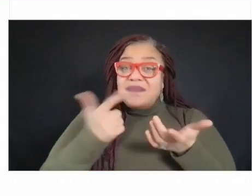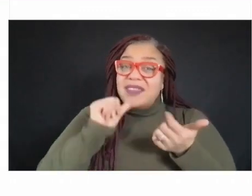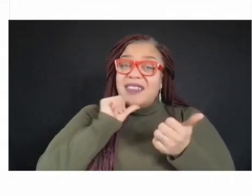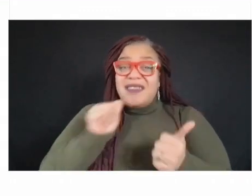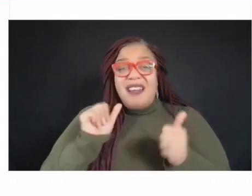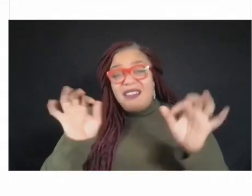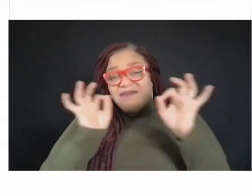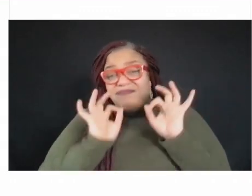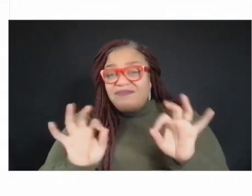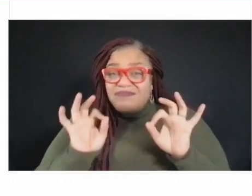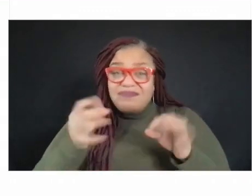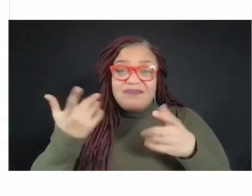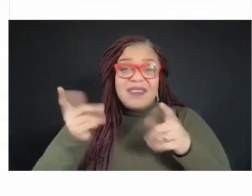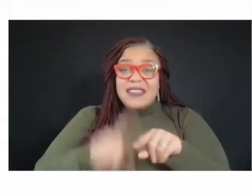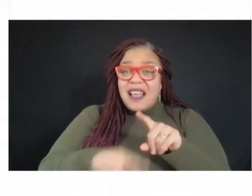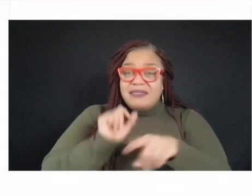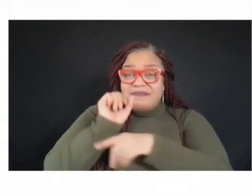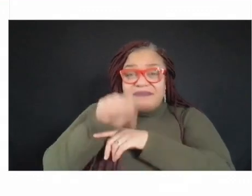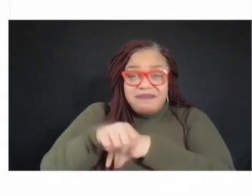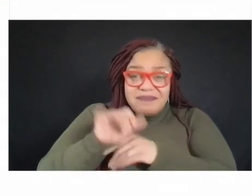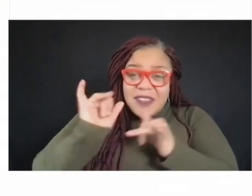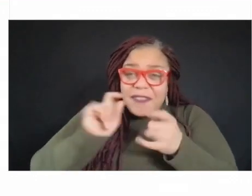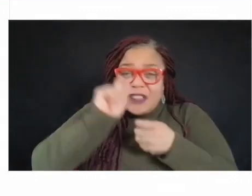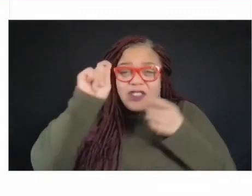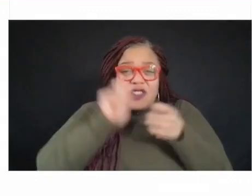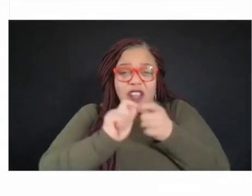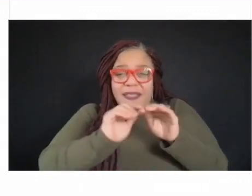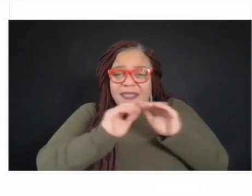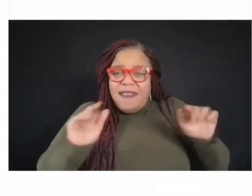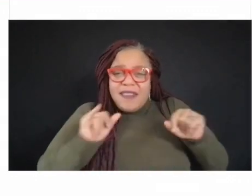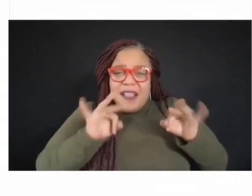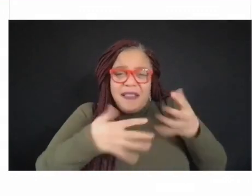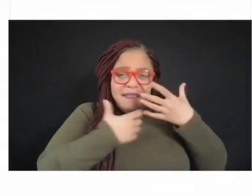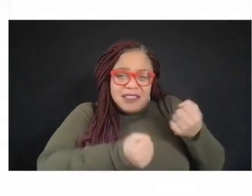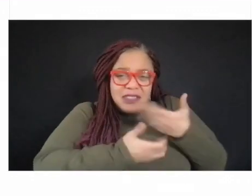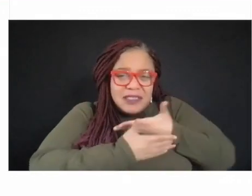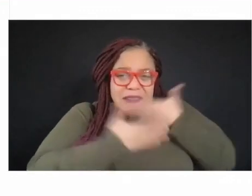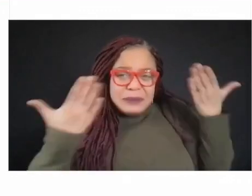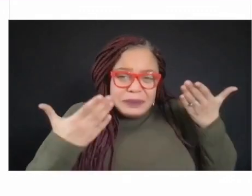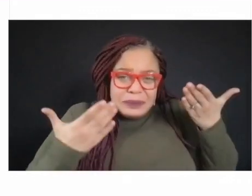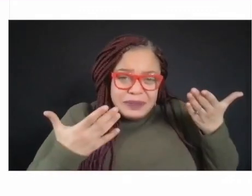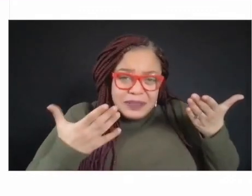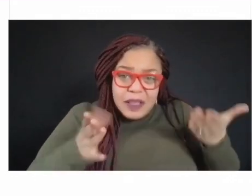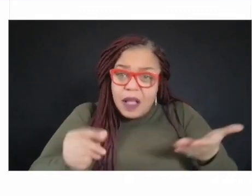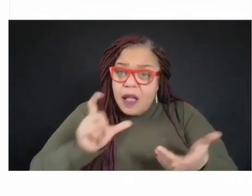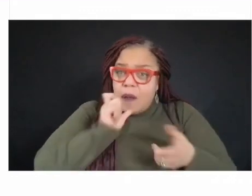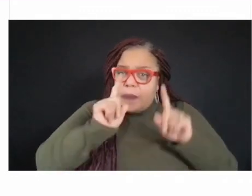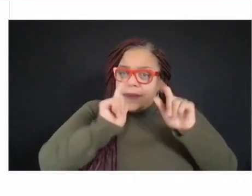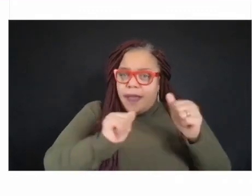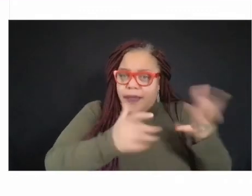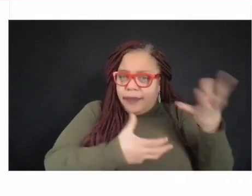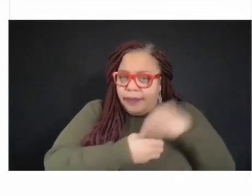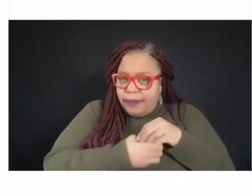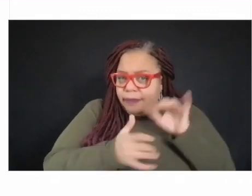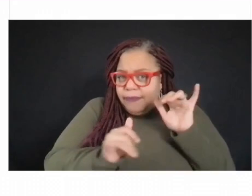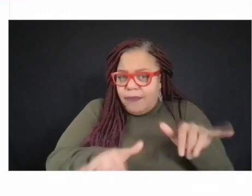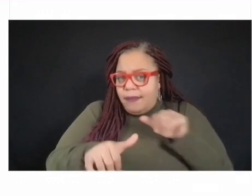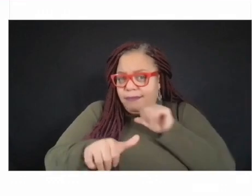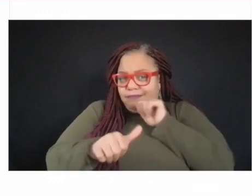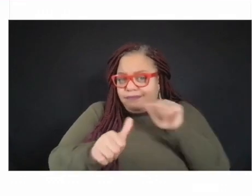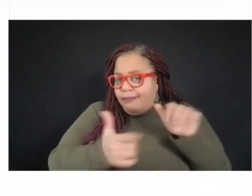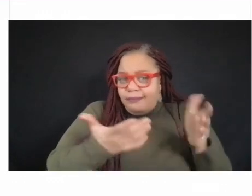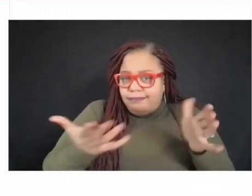distrust, right? And so who can you involve that does enjoy a lot of trust in certain communities? That's something we're thinking about.